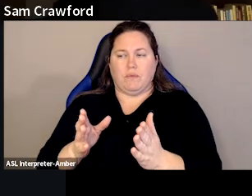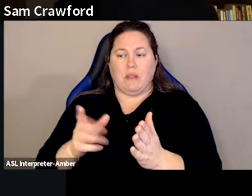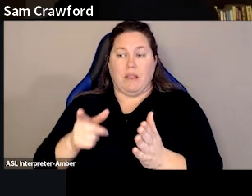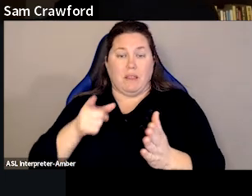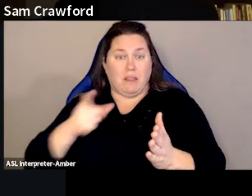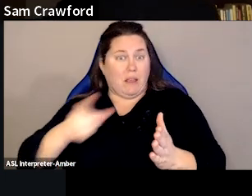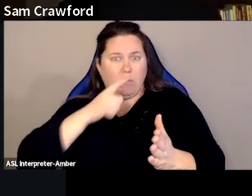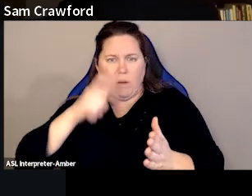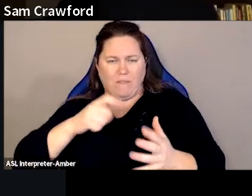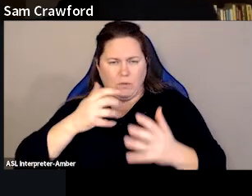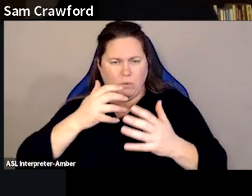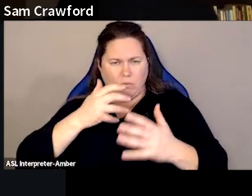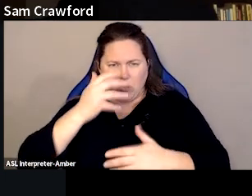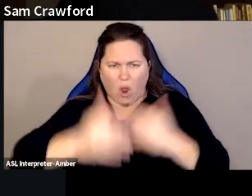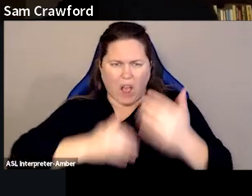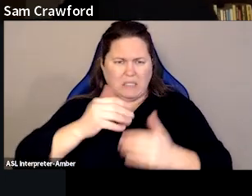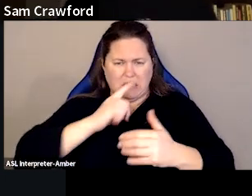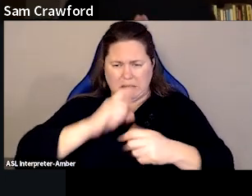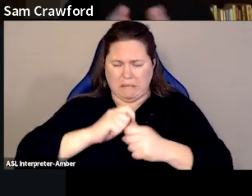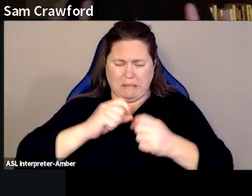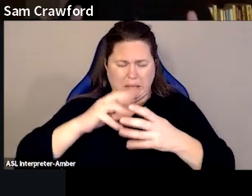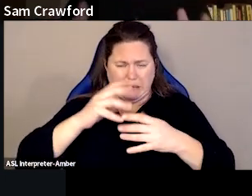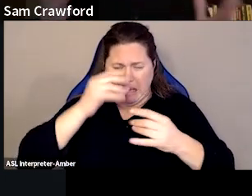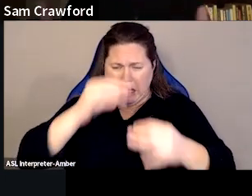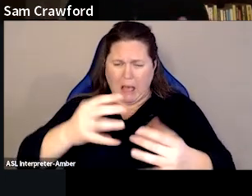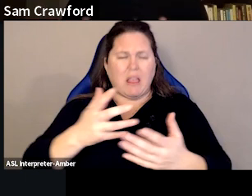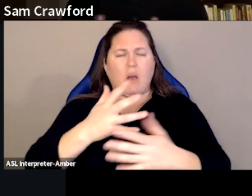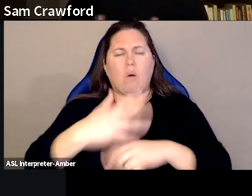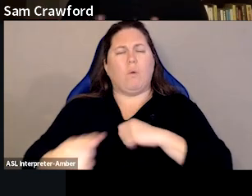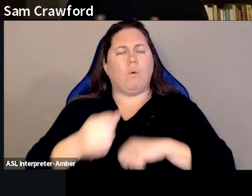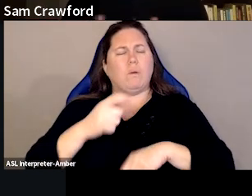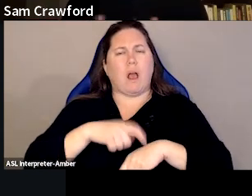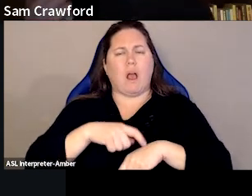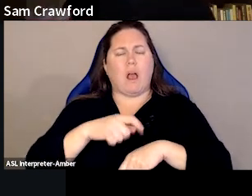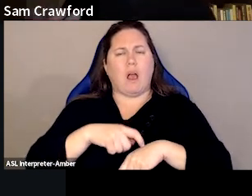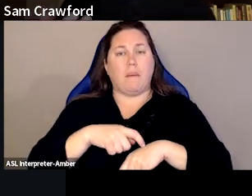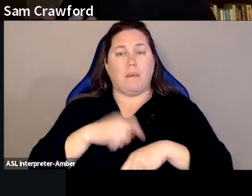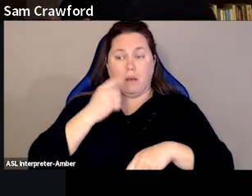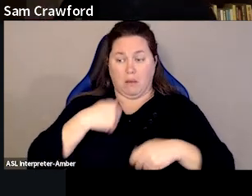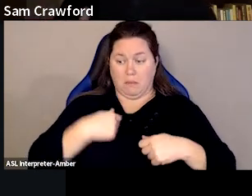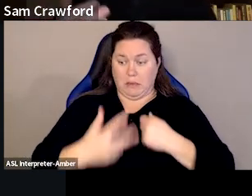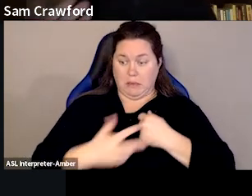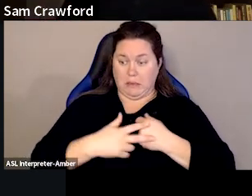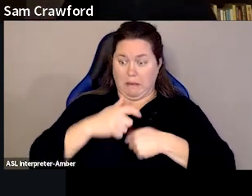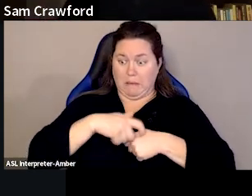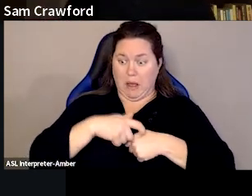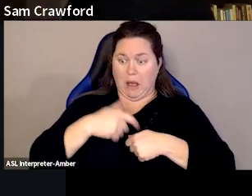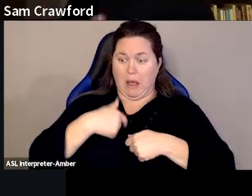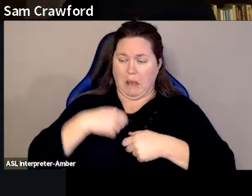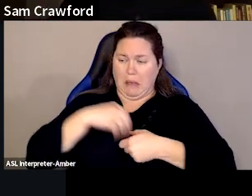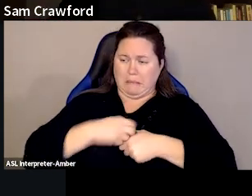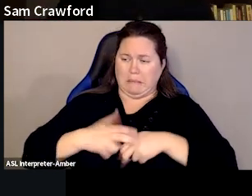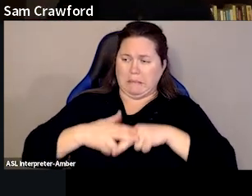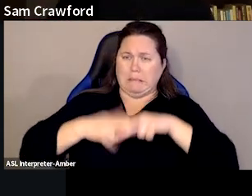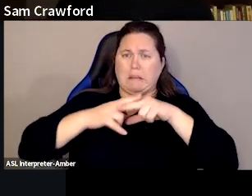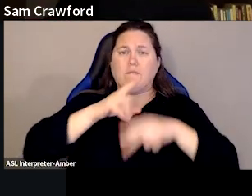because there just isn't any need to. And this saves both parties time. It stops frustrations when things get lost in